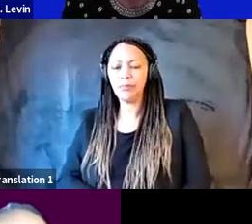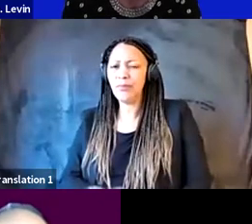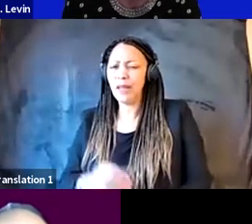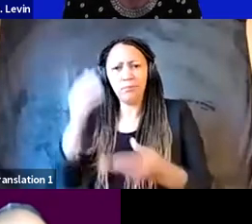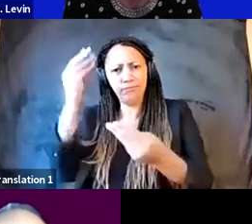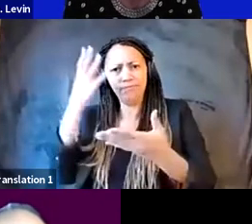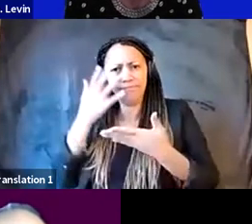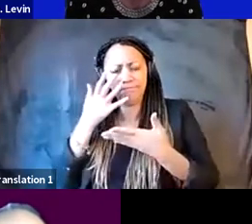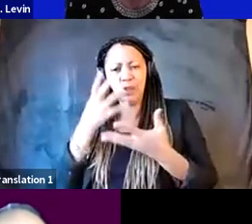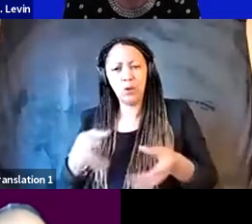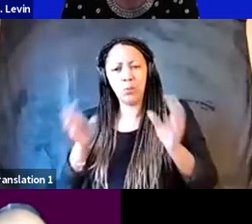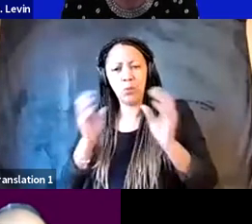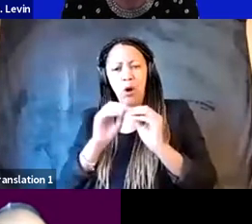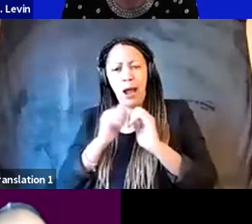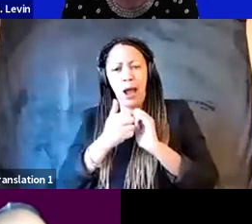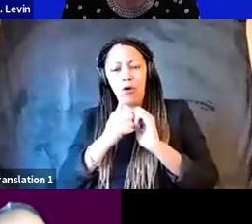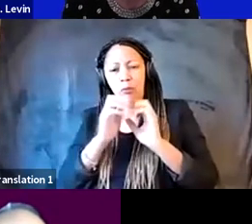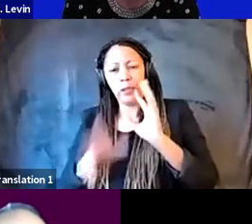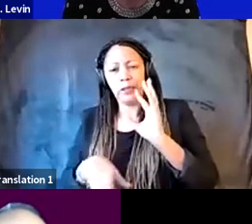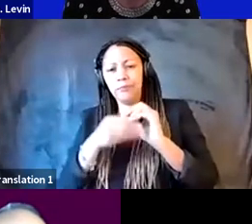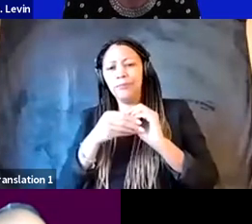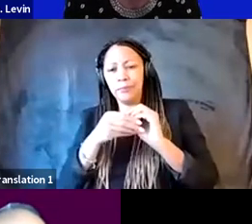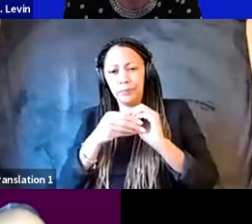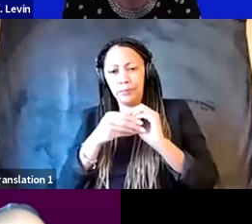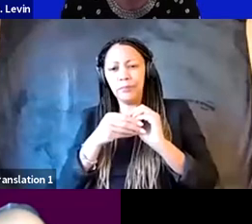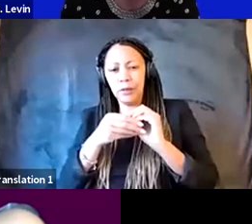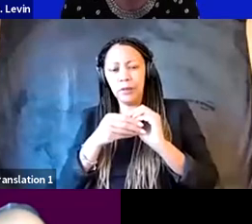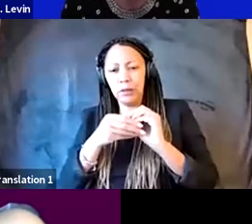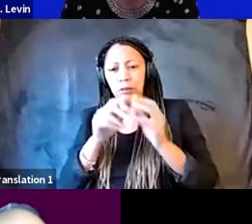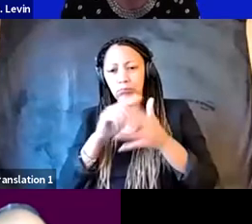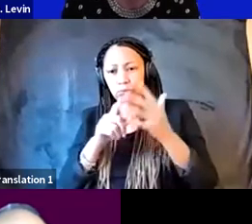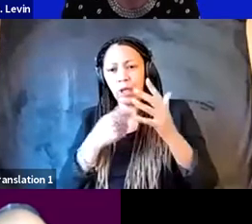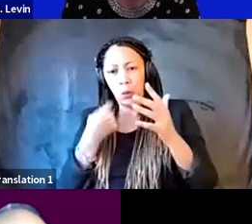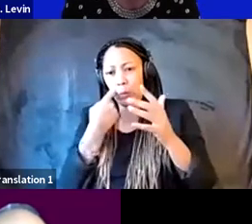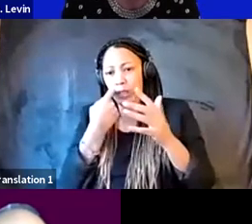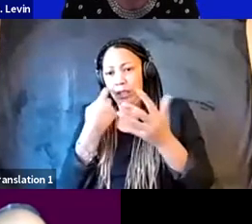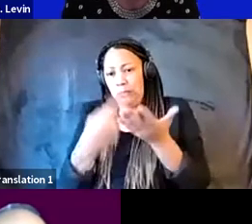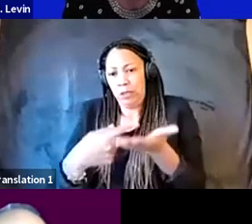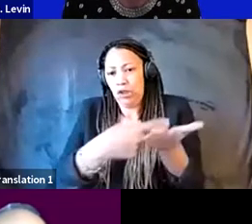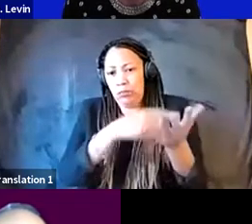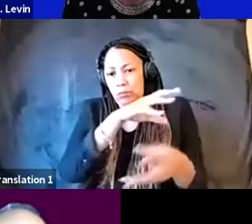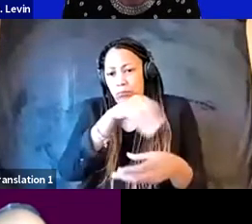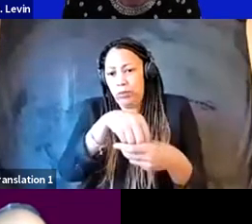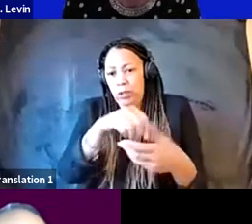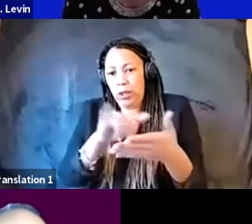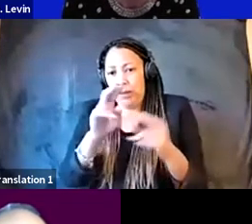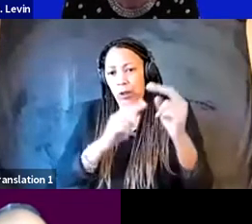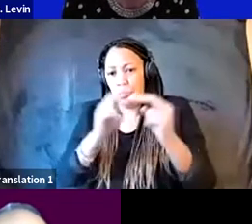about how those features will be incorporated, or the extent to which those features will be incorporated into this building.